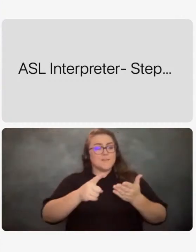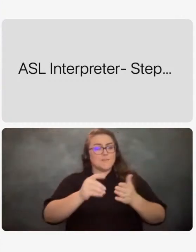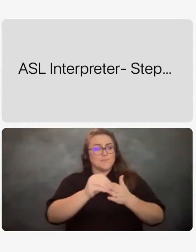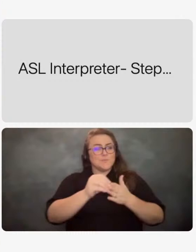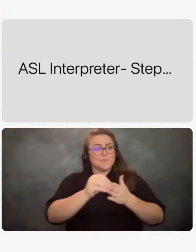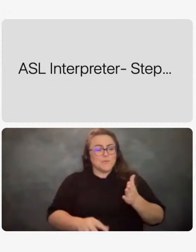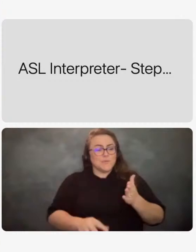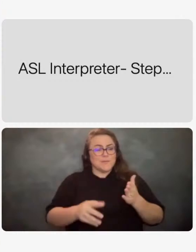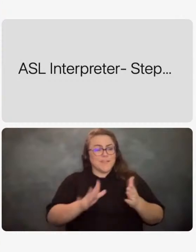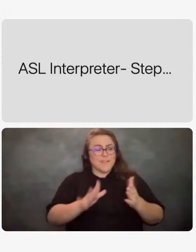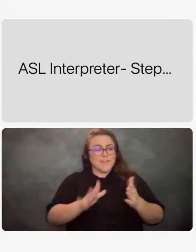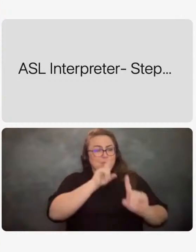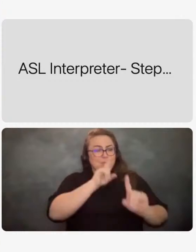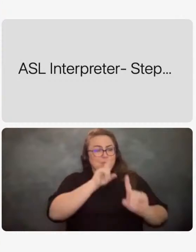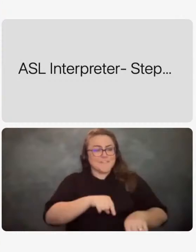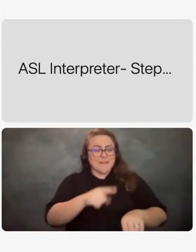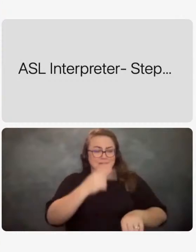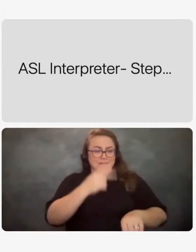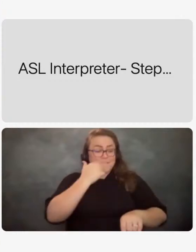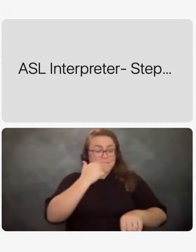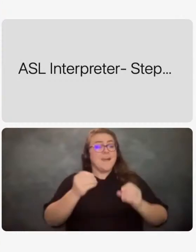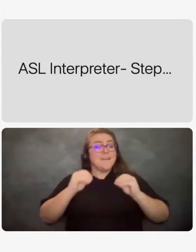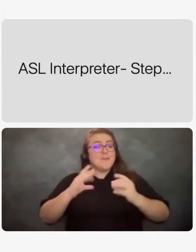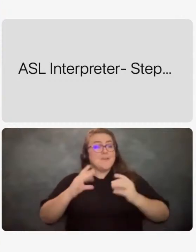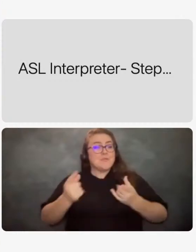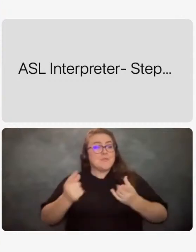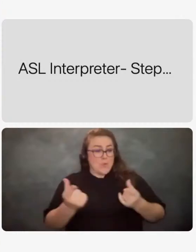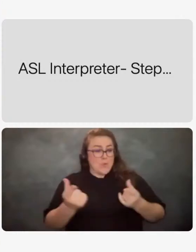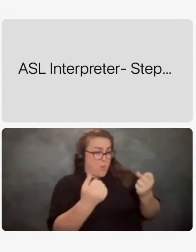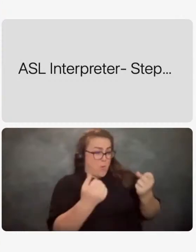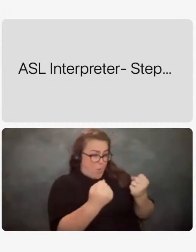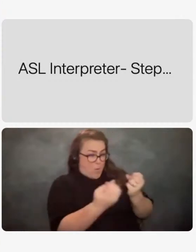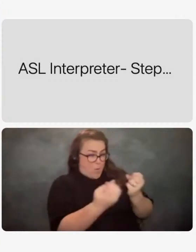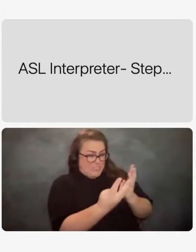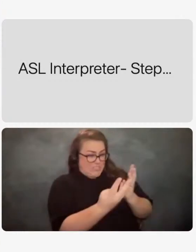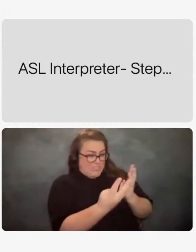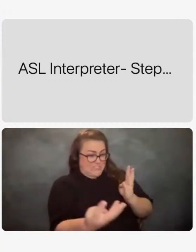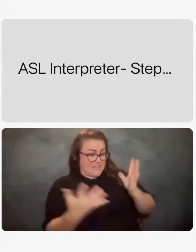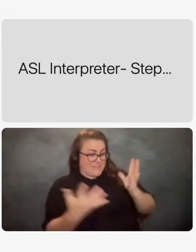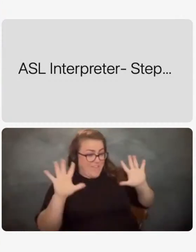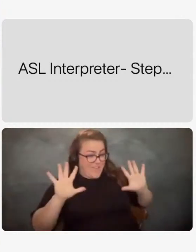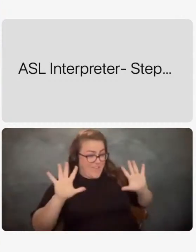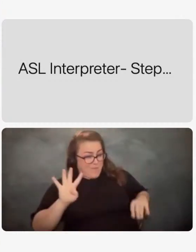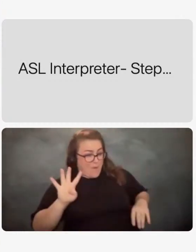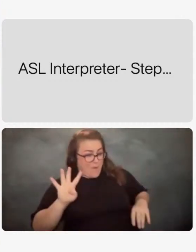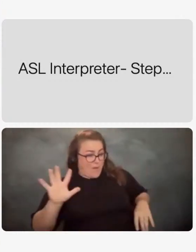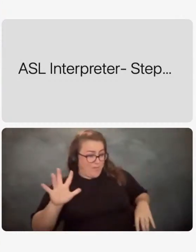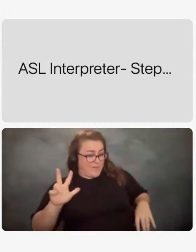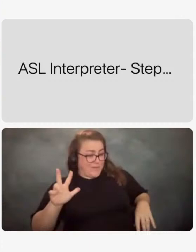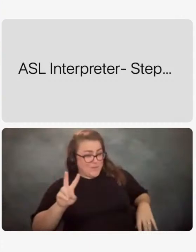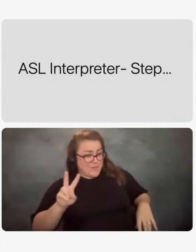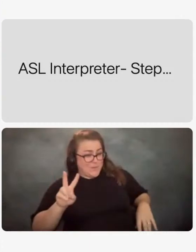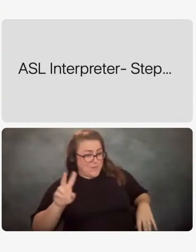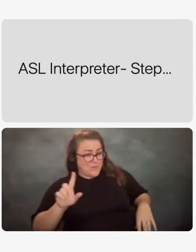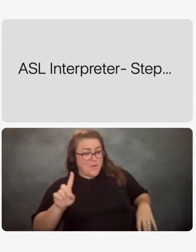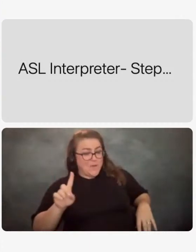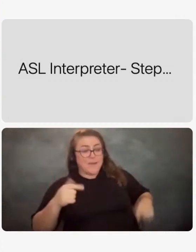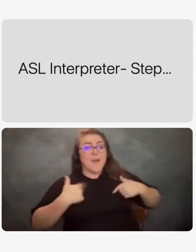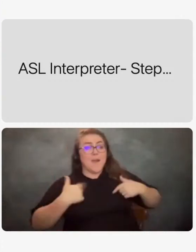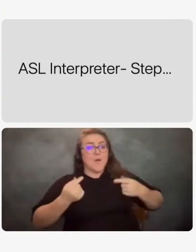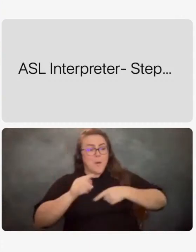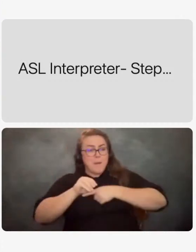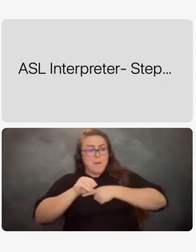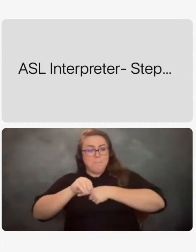and like 5, 4, 3, 2, 1. And I was able to capture the reaction of the kids. You could see the smiles,